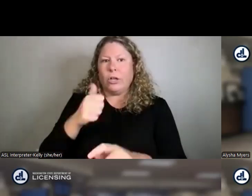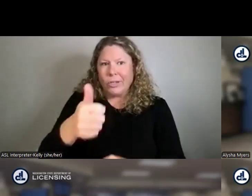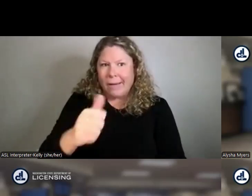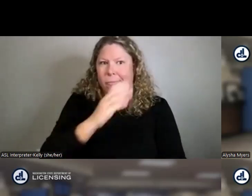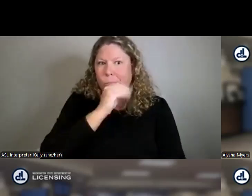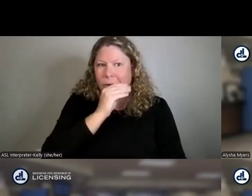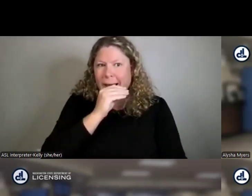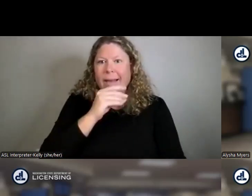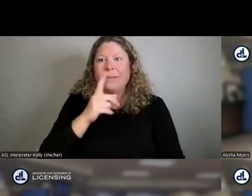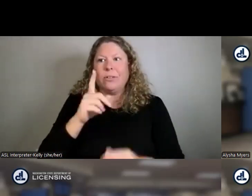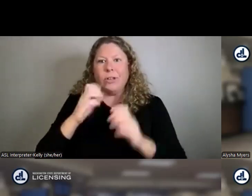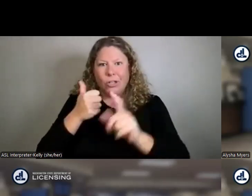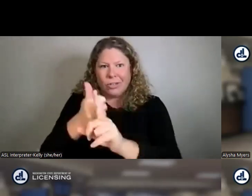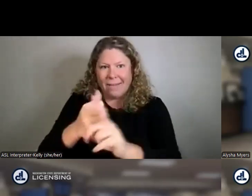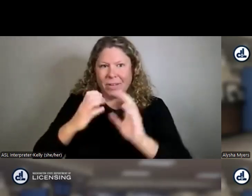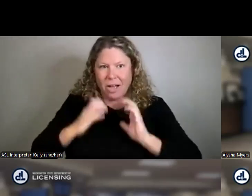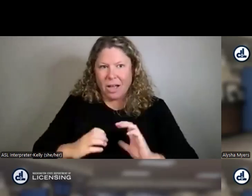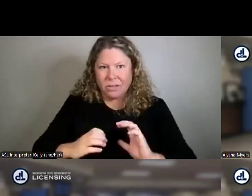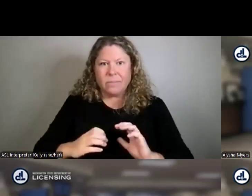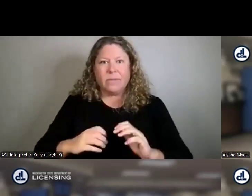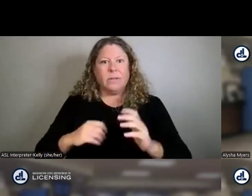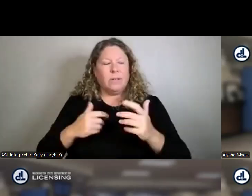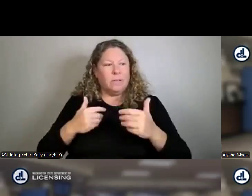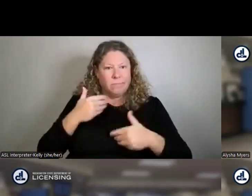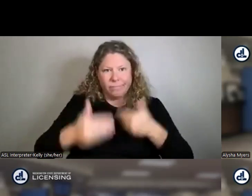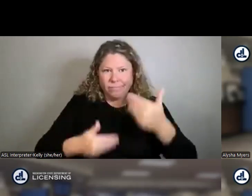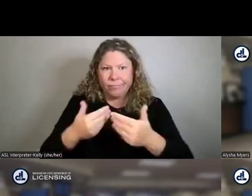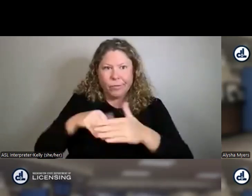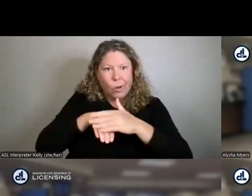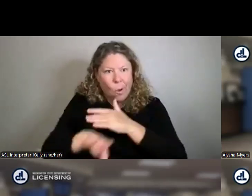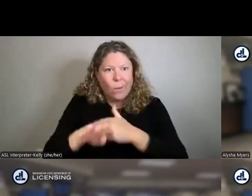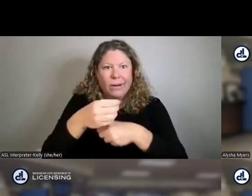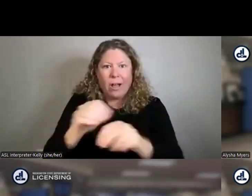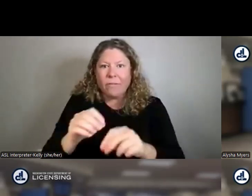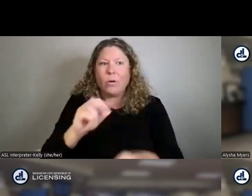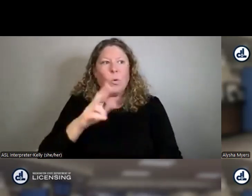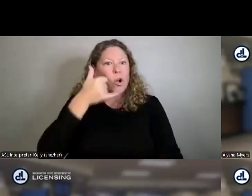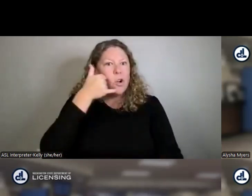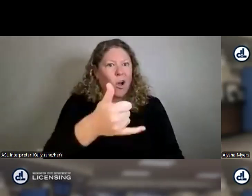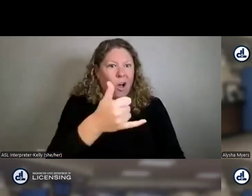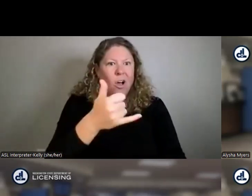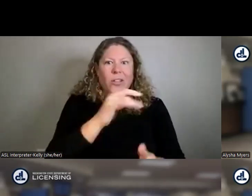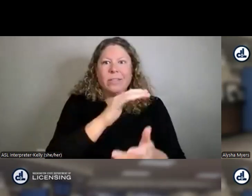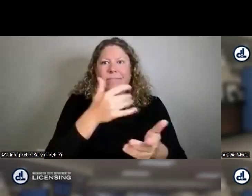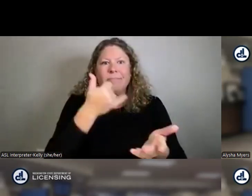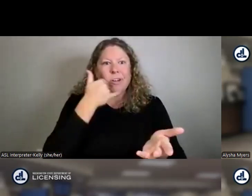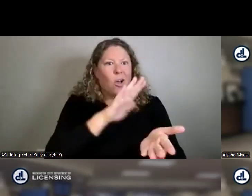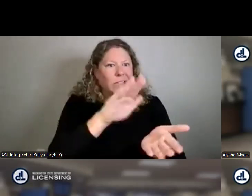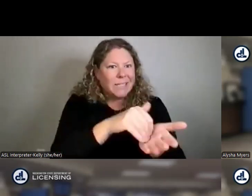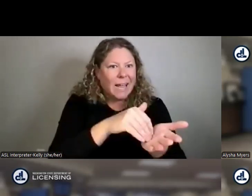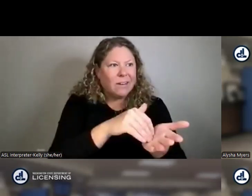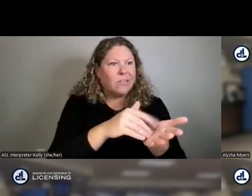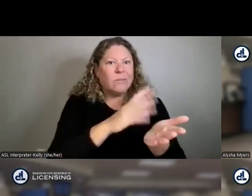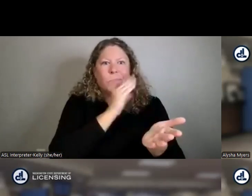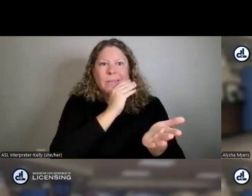walk through the system, walk through filling out that complaint form, walk through, call your contact center and,